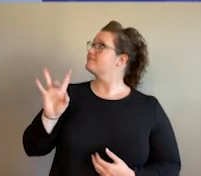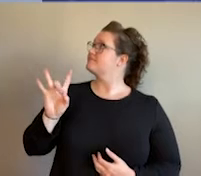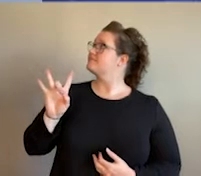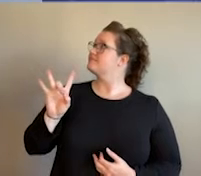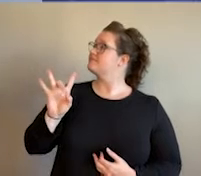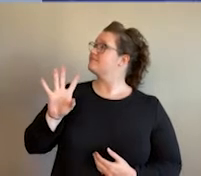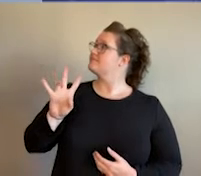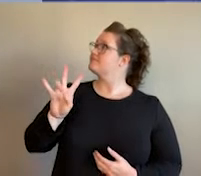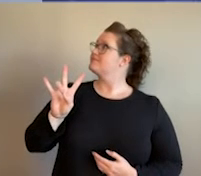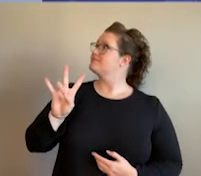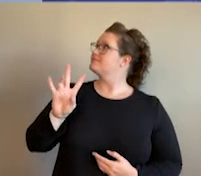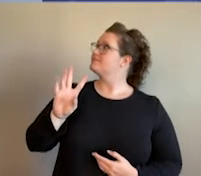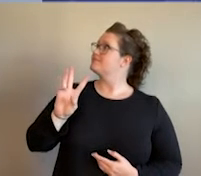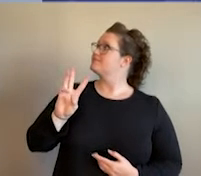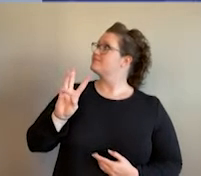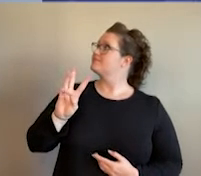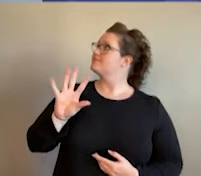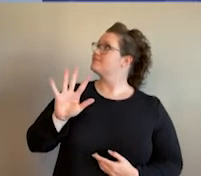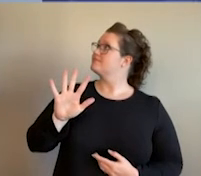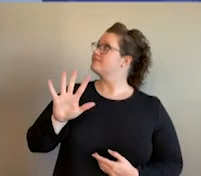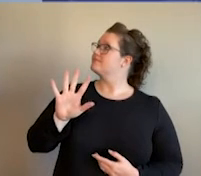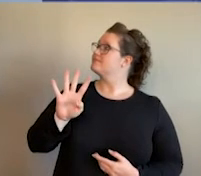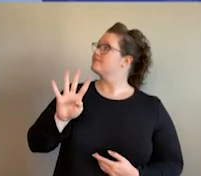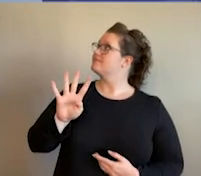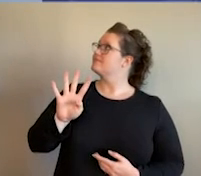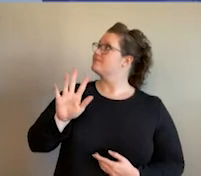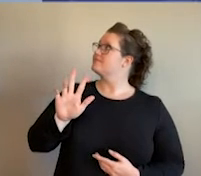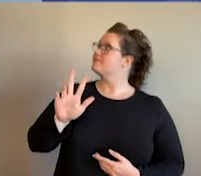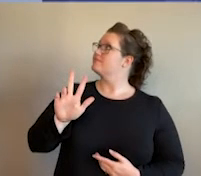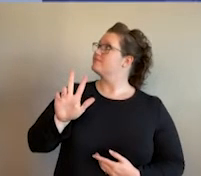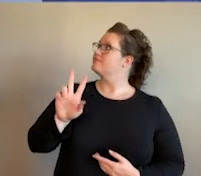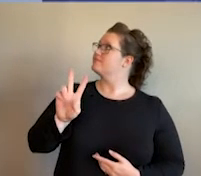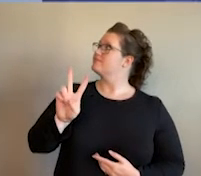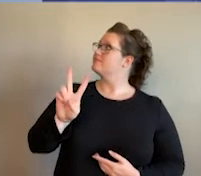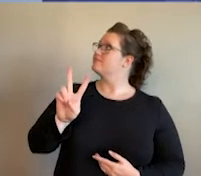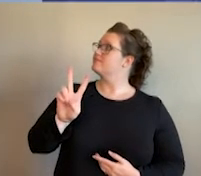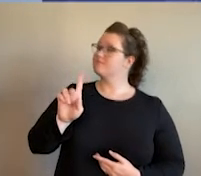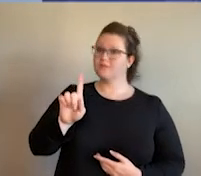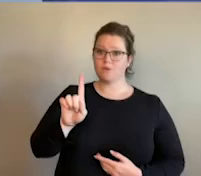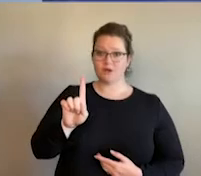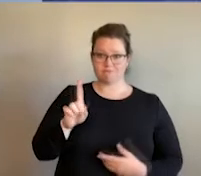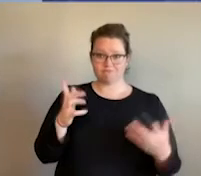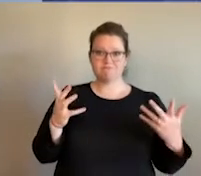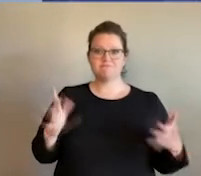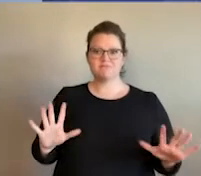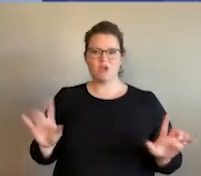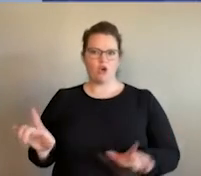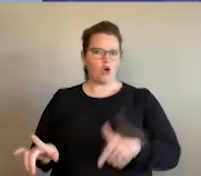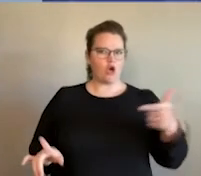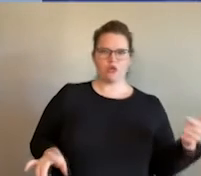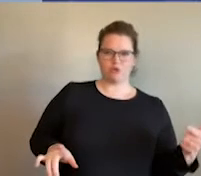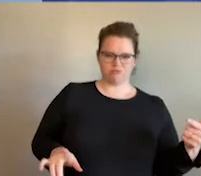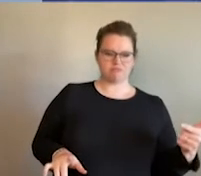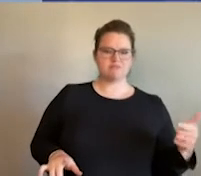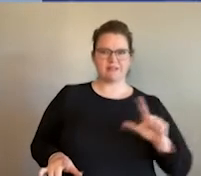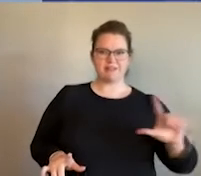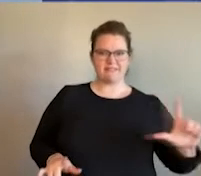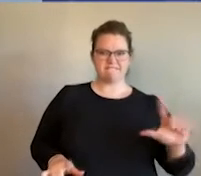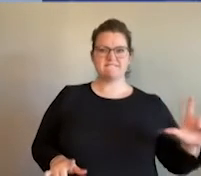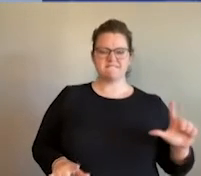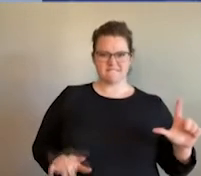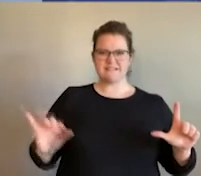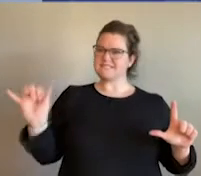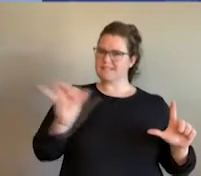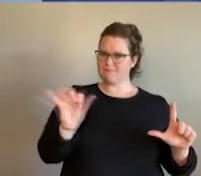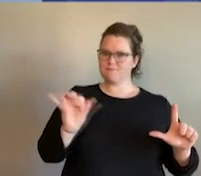8, 7, 6, 5, 4, 3, 2, 1. Let's go to the other side. Same